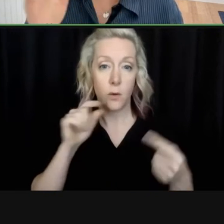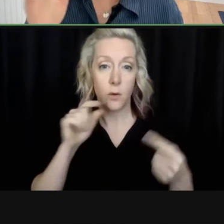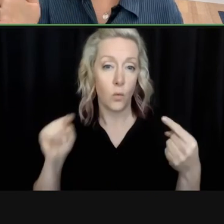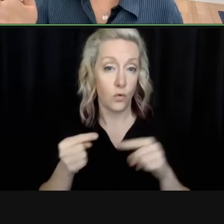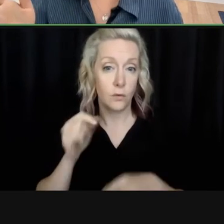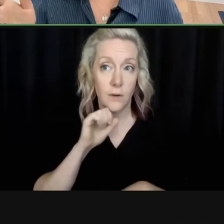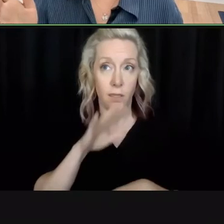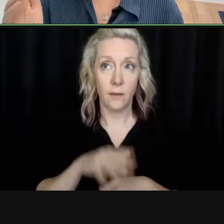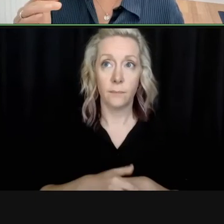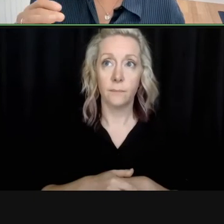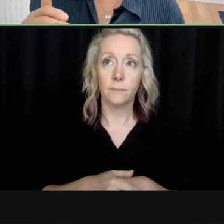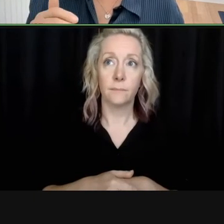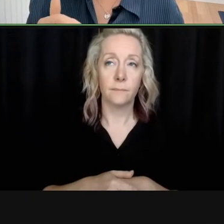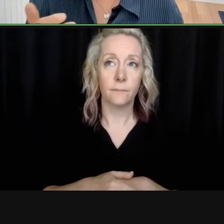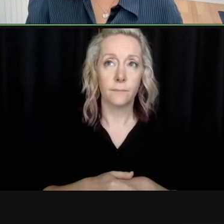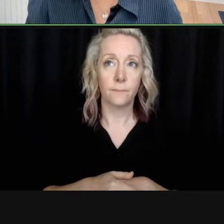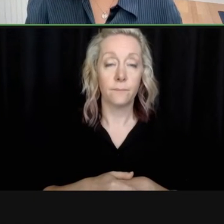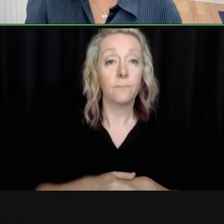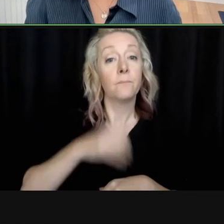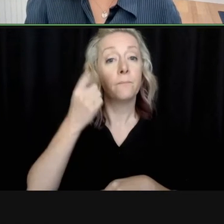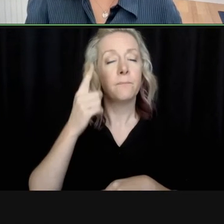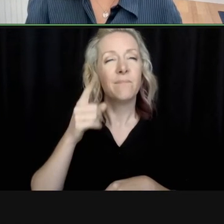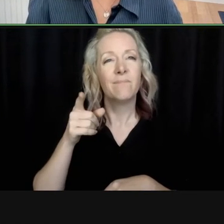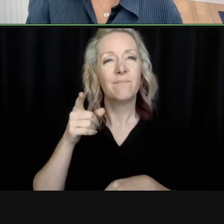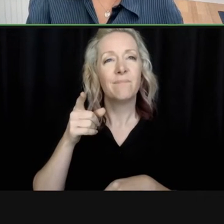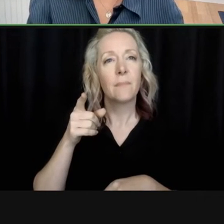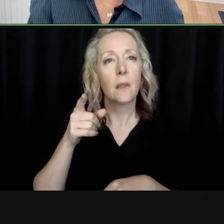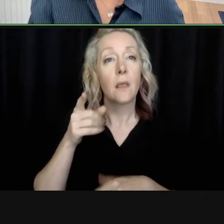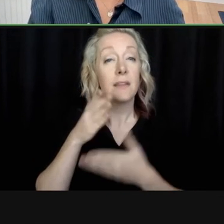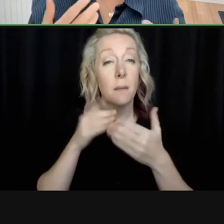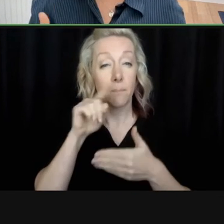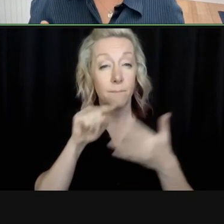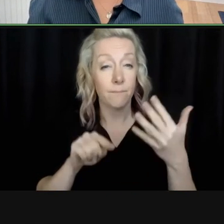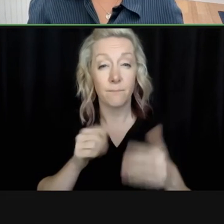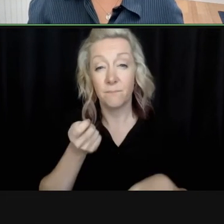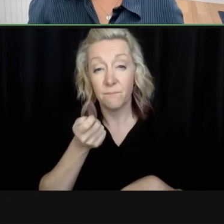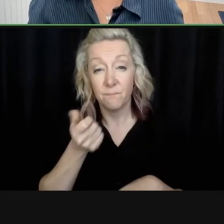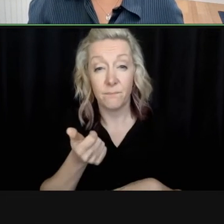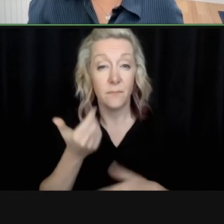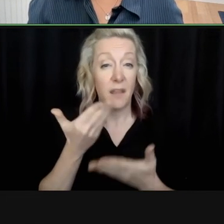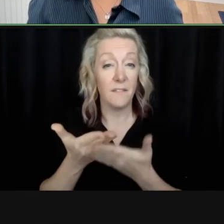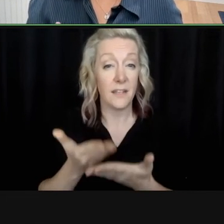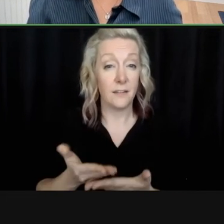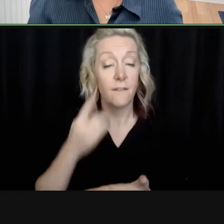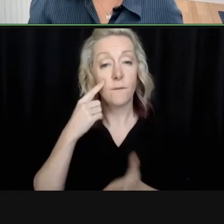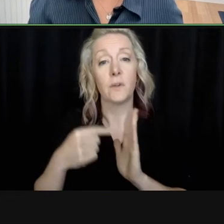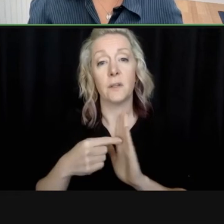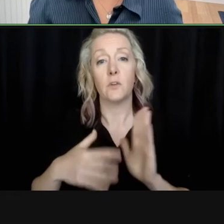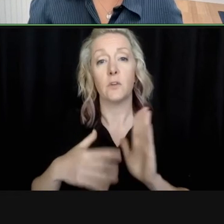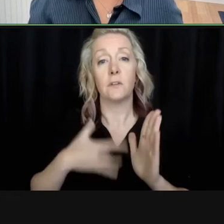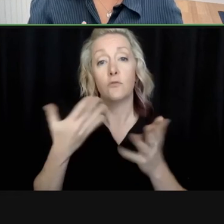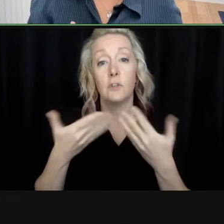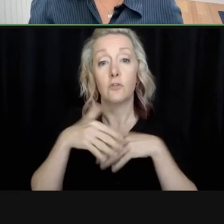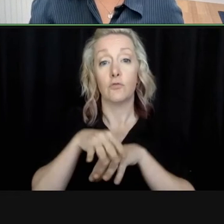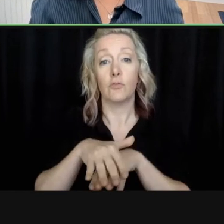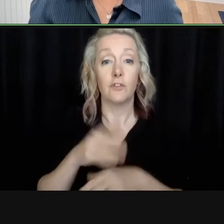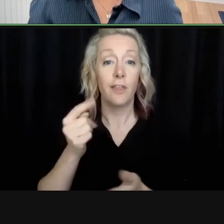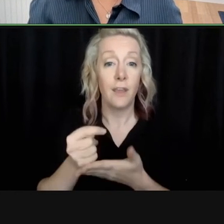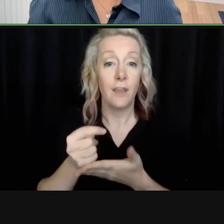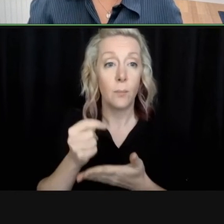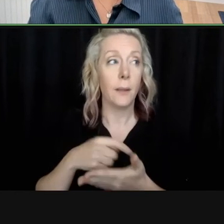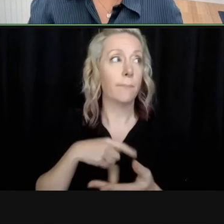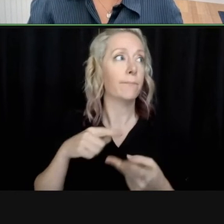There are some things that there isn't enough evidence for, such as sensory integration therapy or sensory diets or